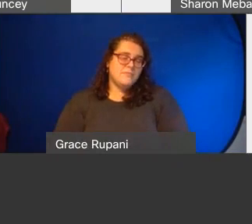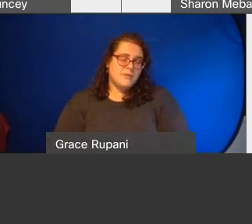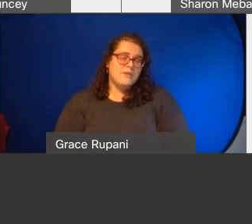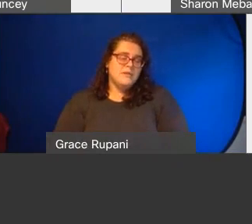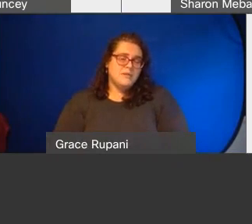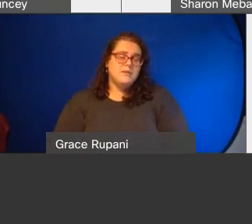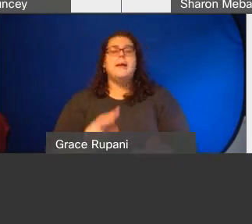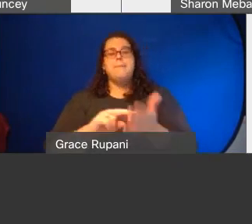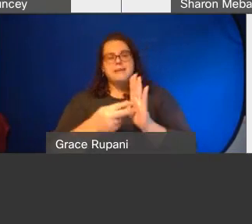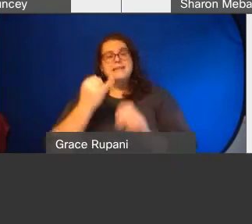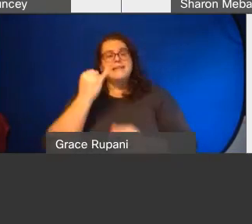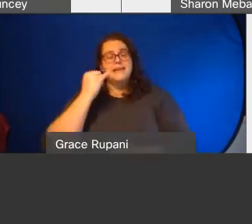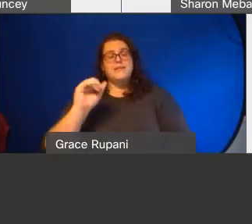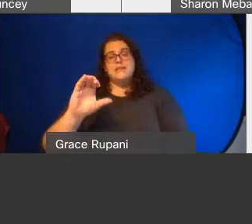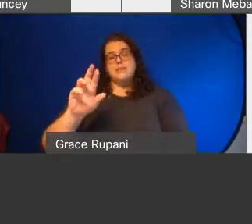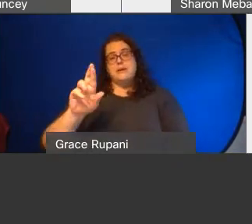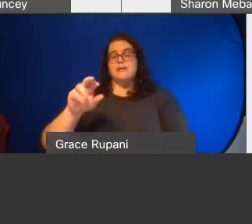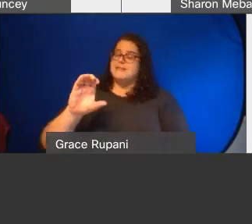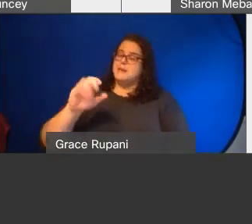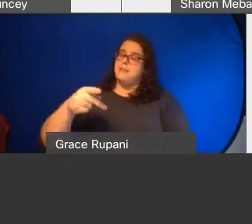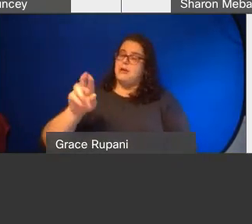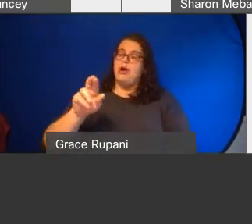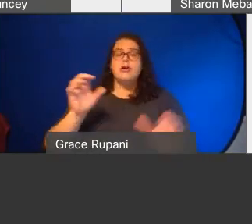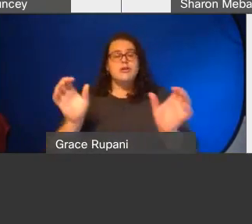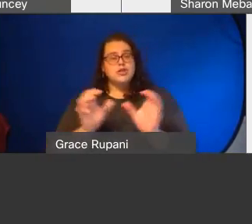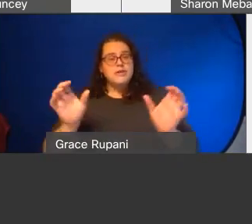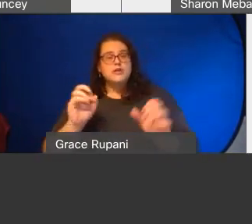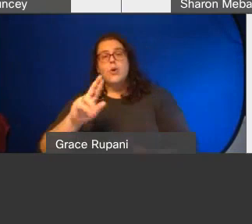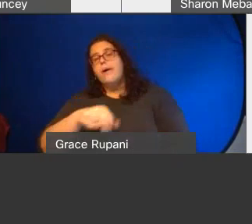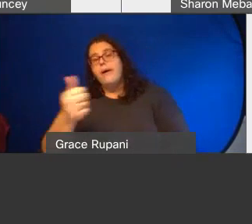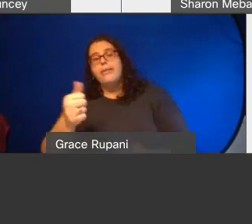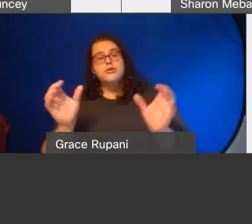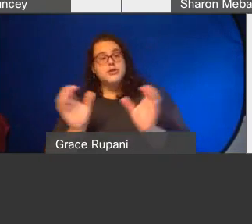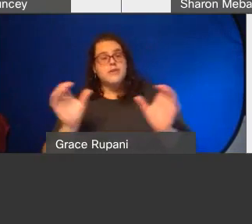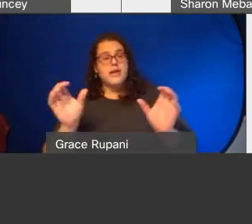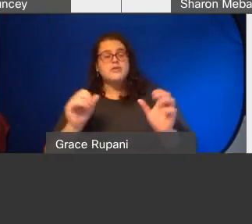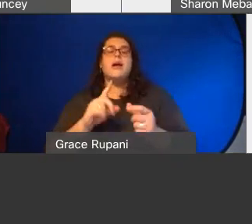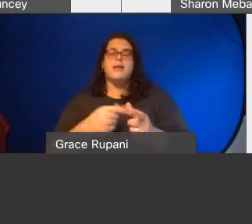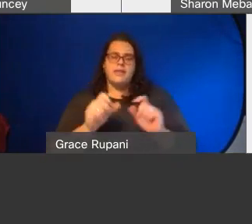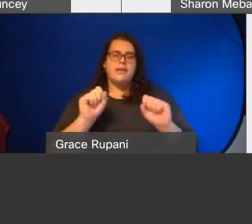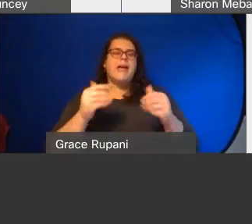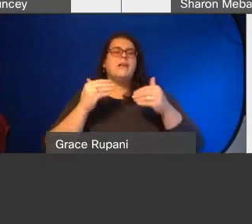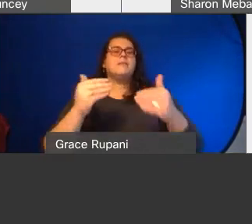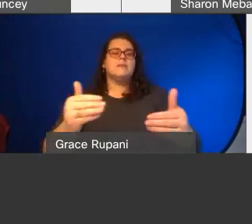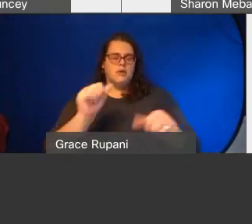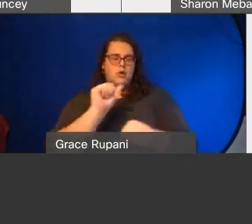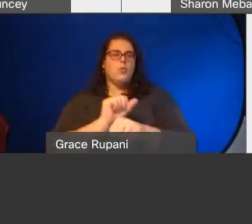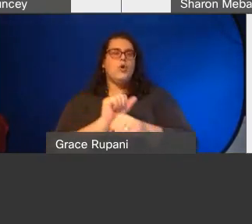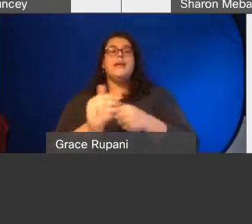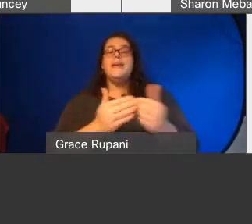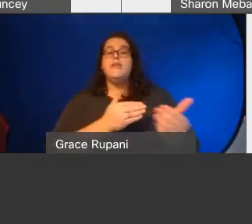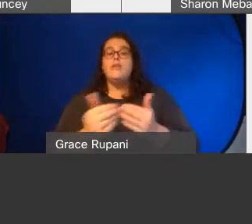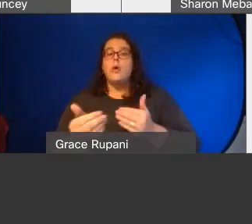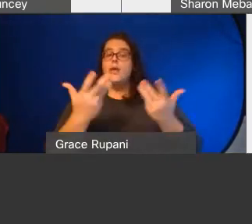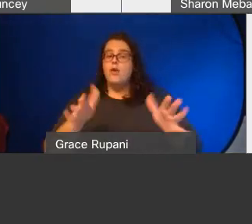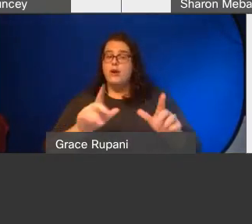certified in CPR and or others, then they can work without those being current, but no one